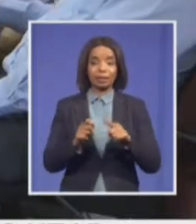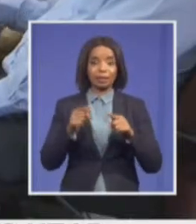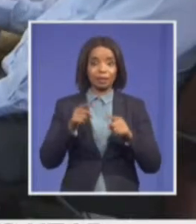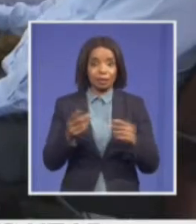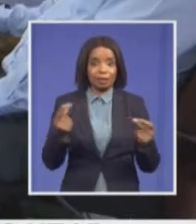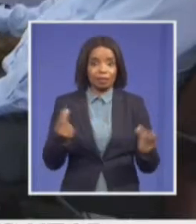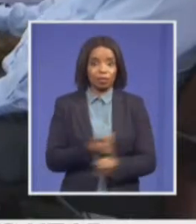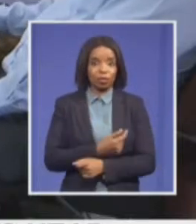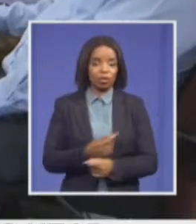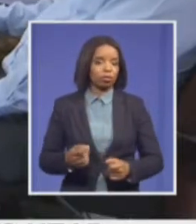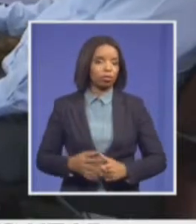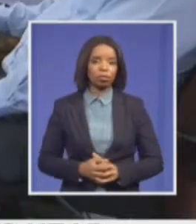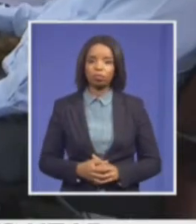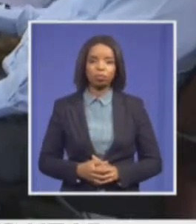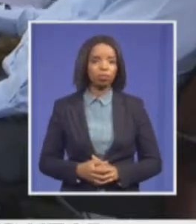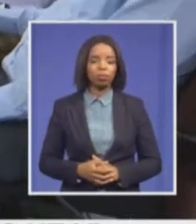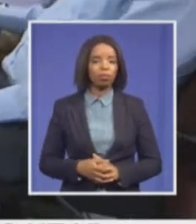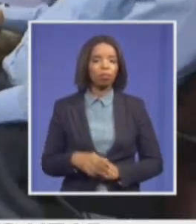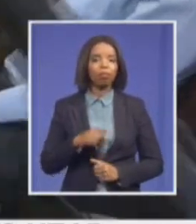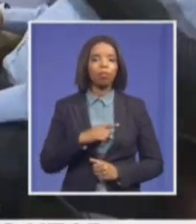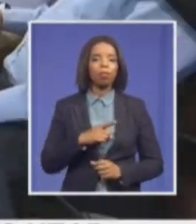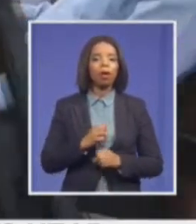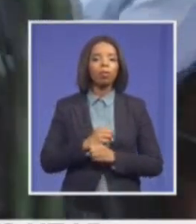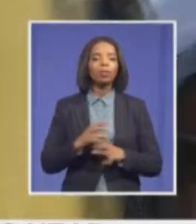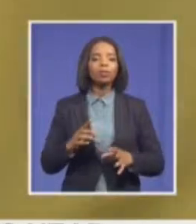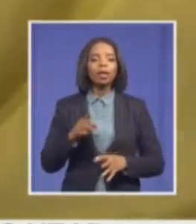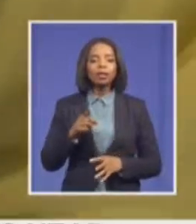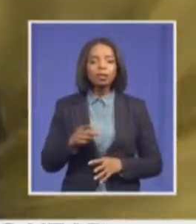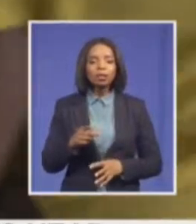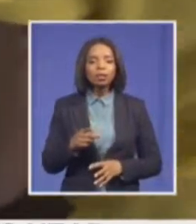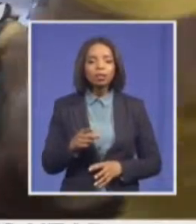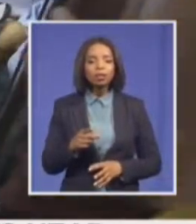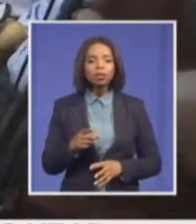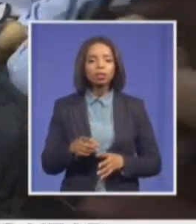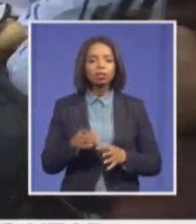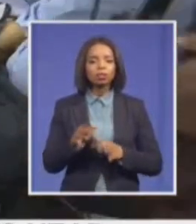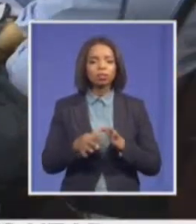are working today. Why, I don't know, nobody shows up.